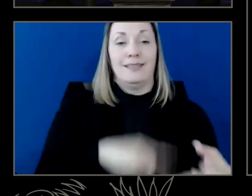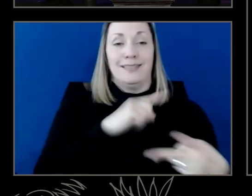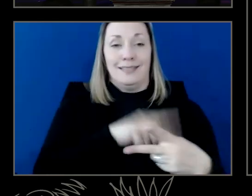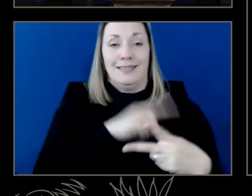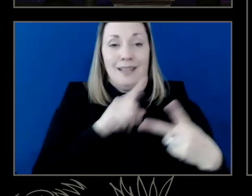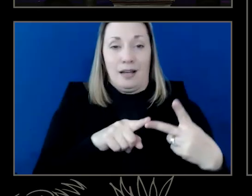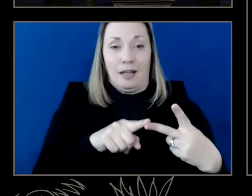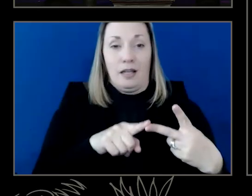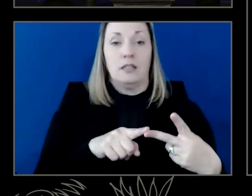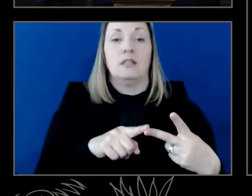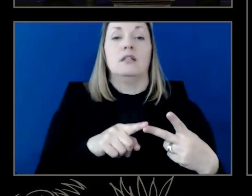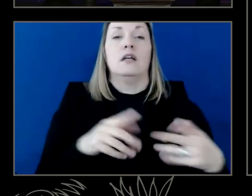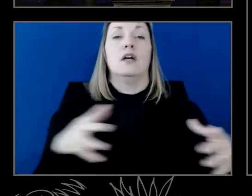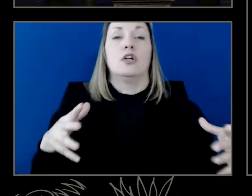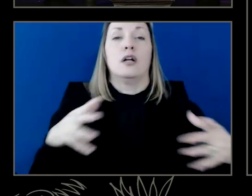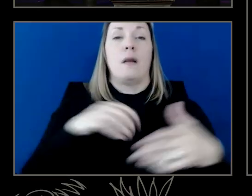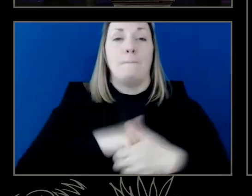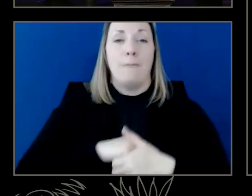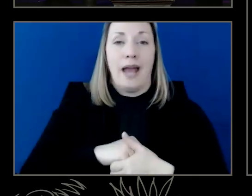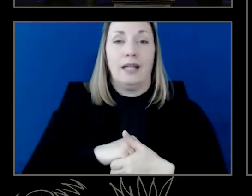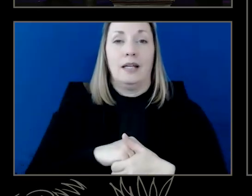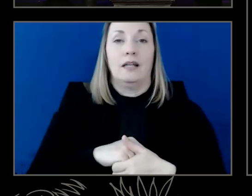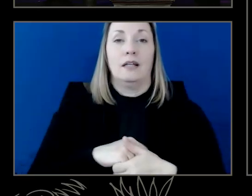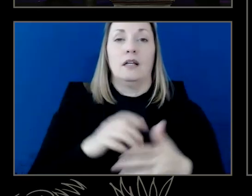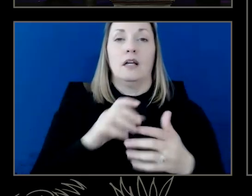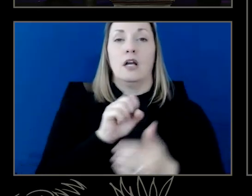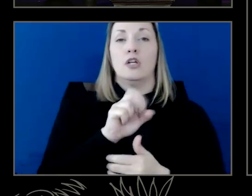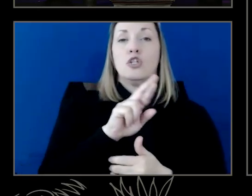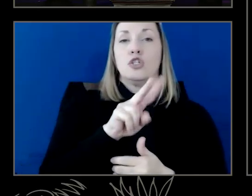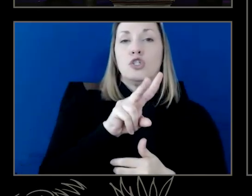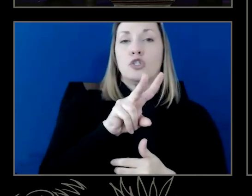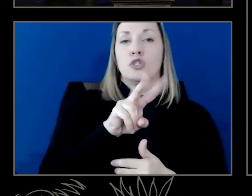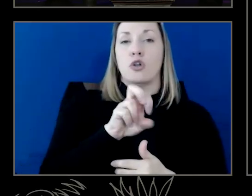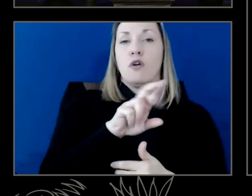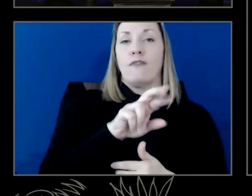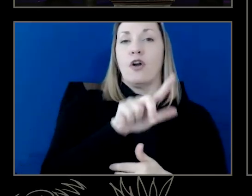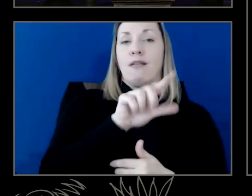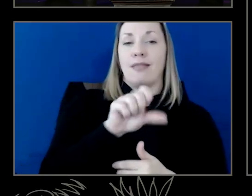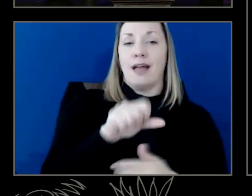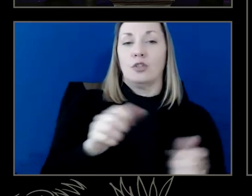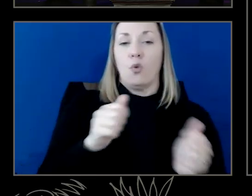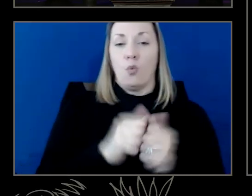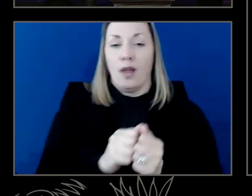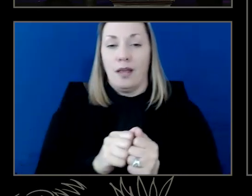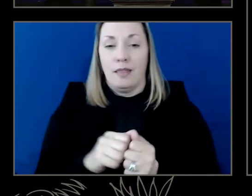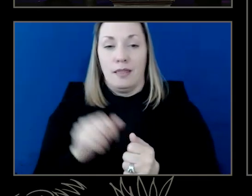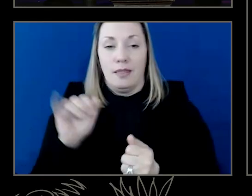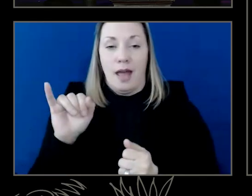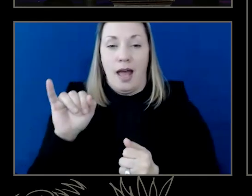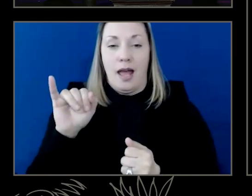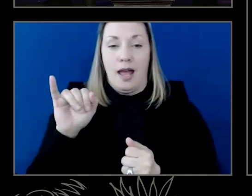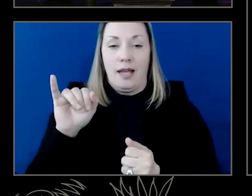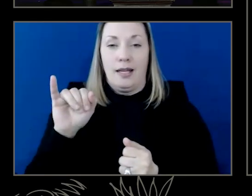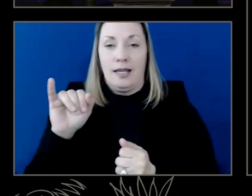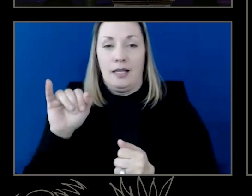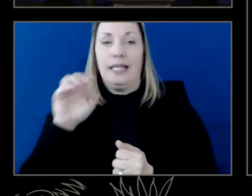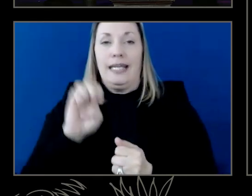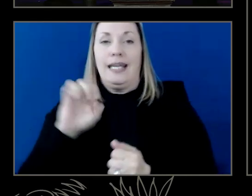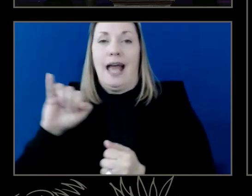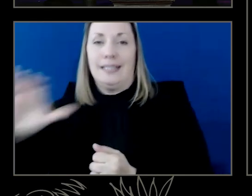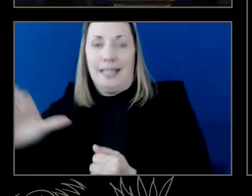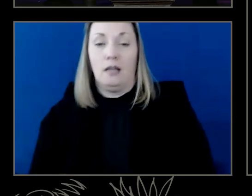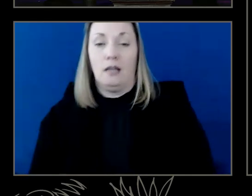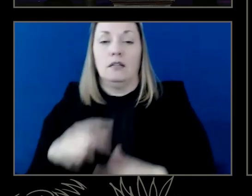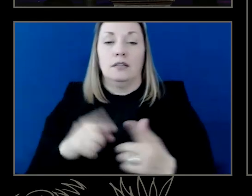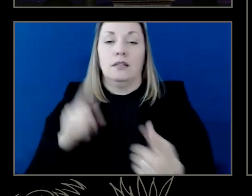combining serverless with EIC. That means fewer config and way less guesswork.